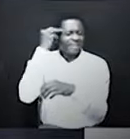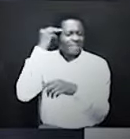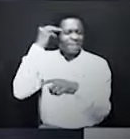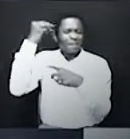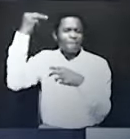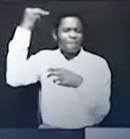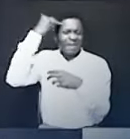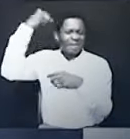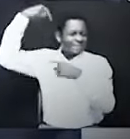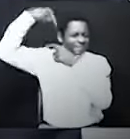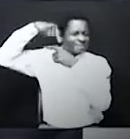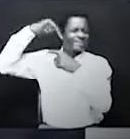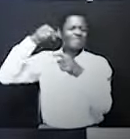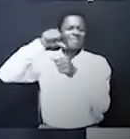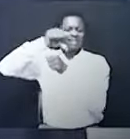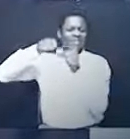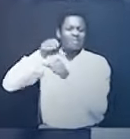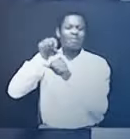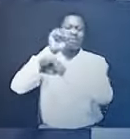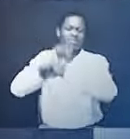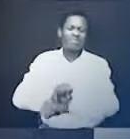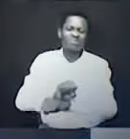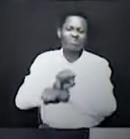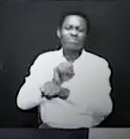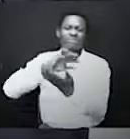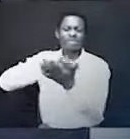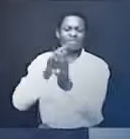God. We